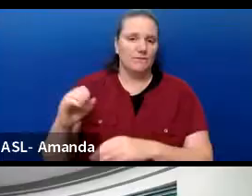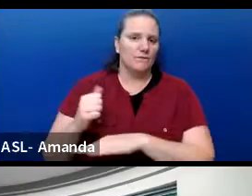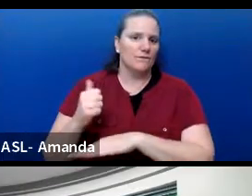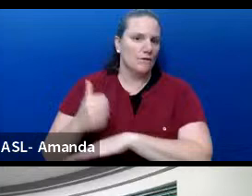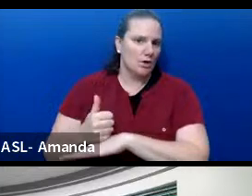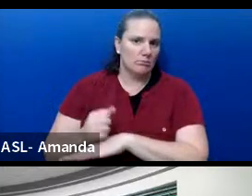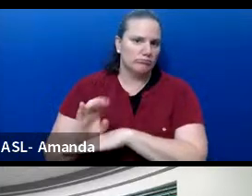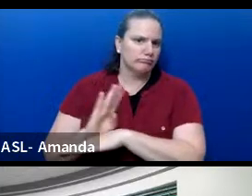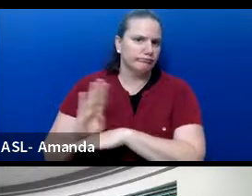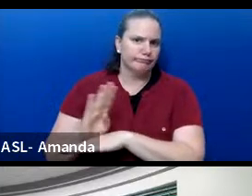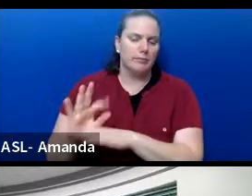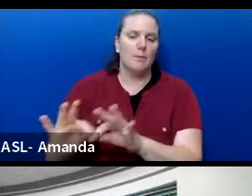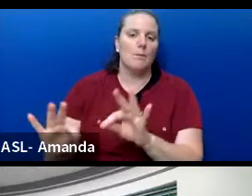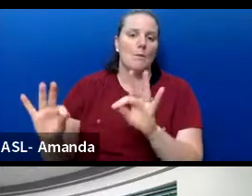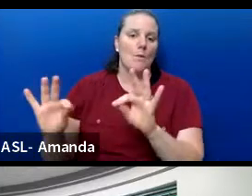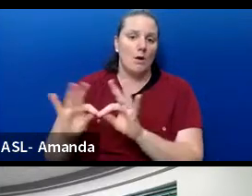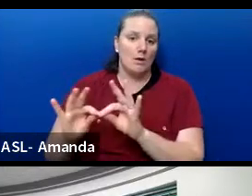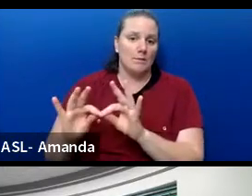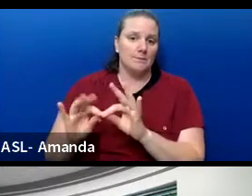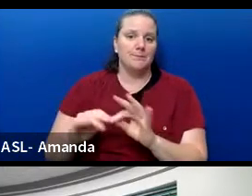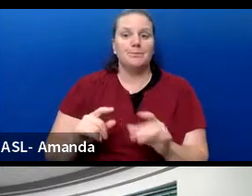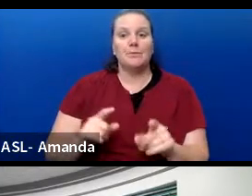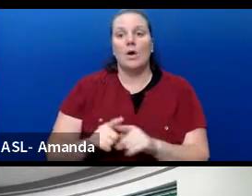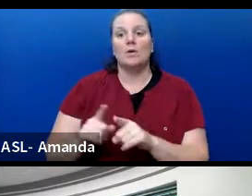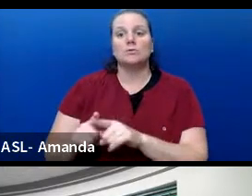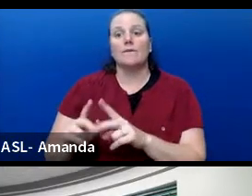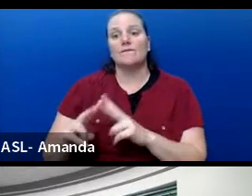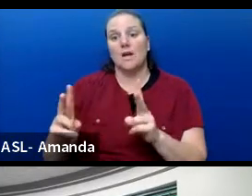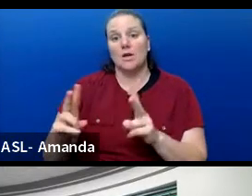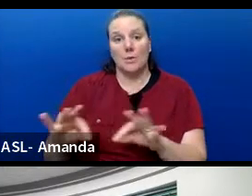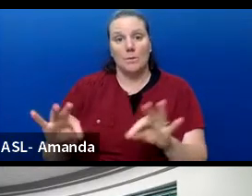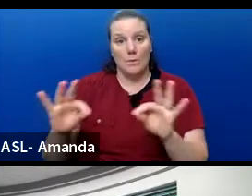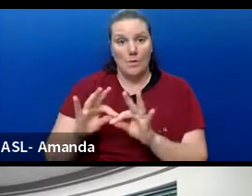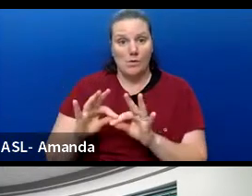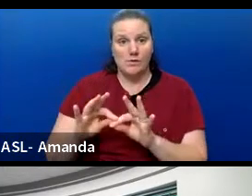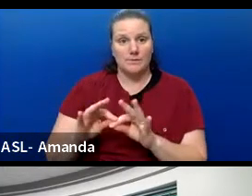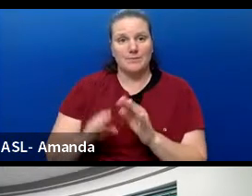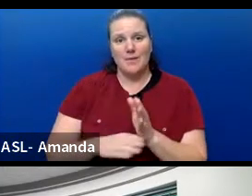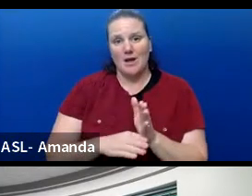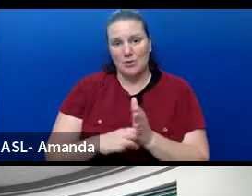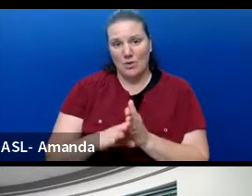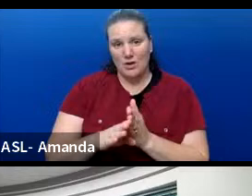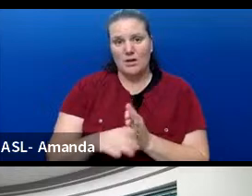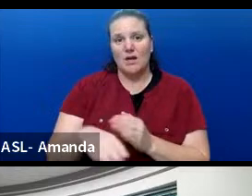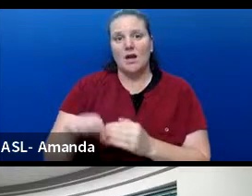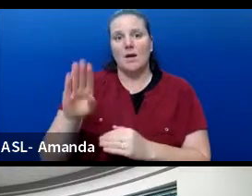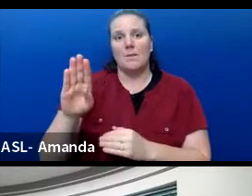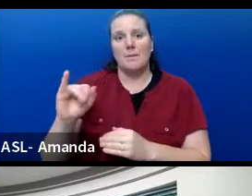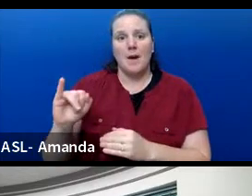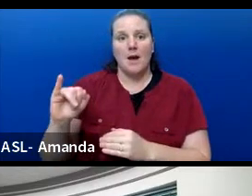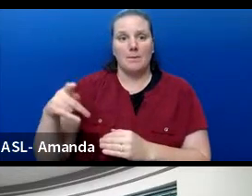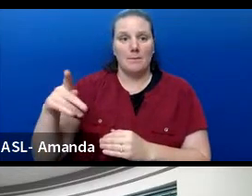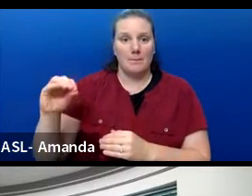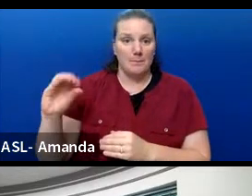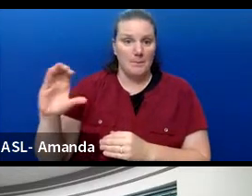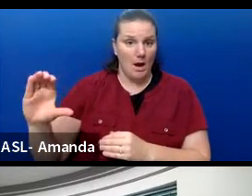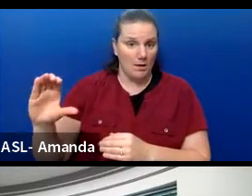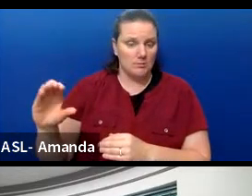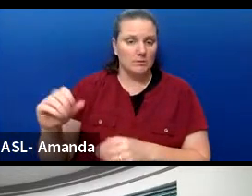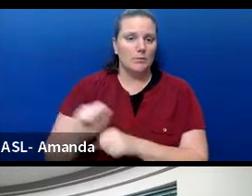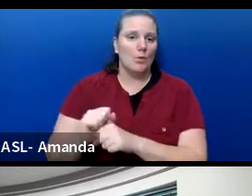important, but also very important are the minority BIPOC employees in a non-DBE